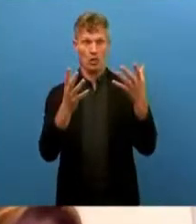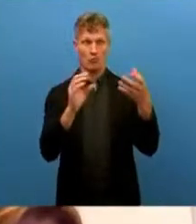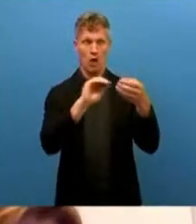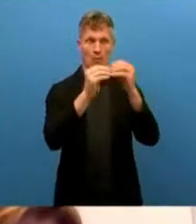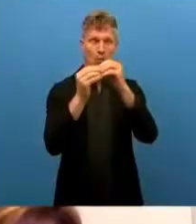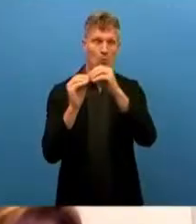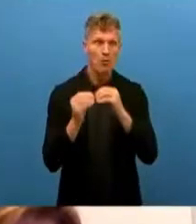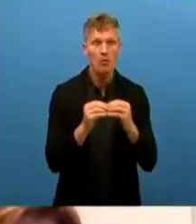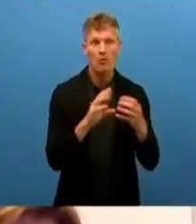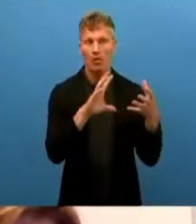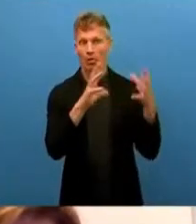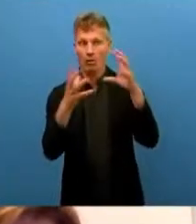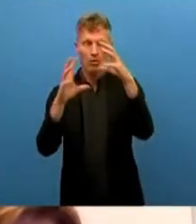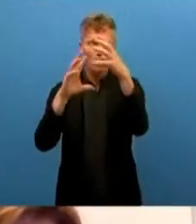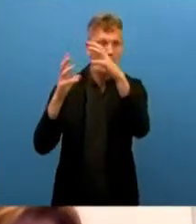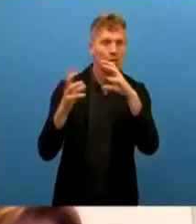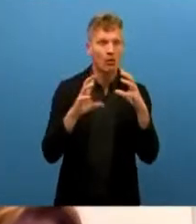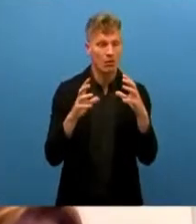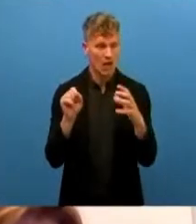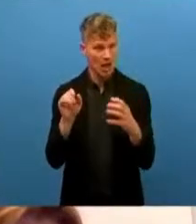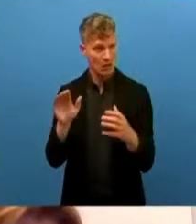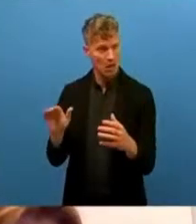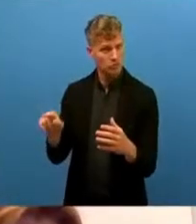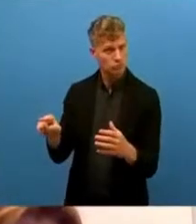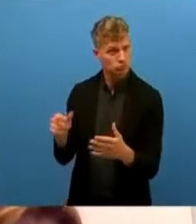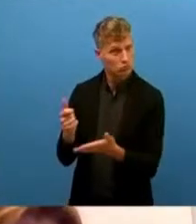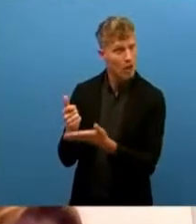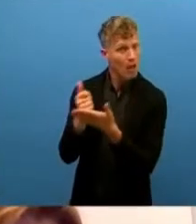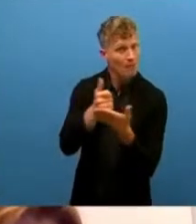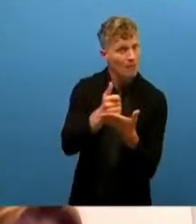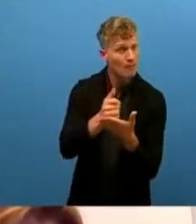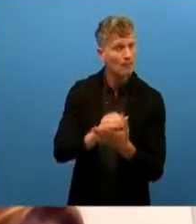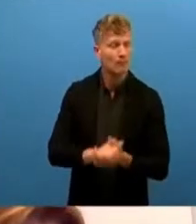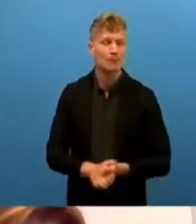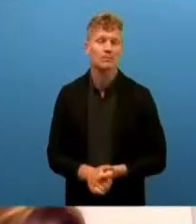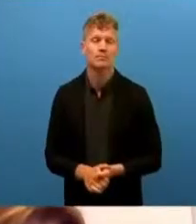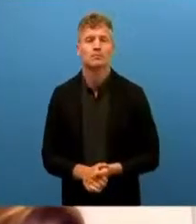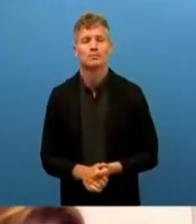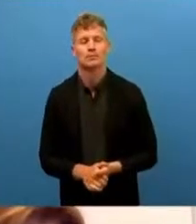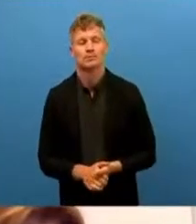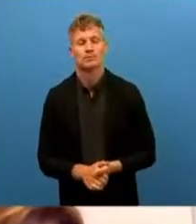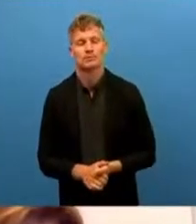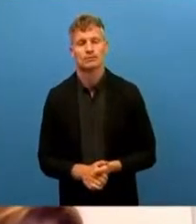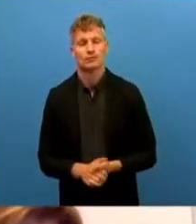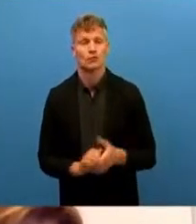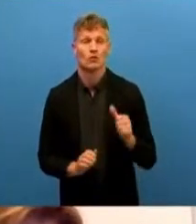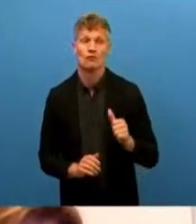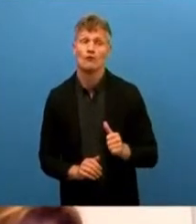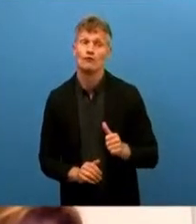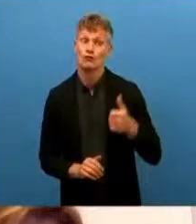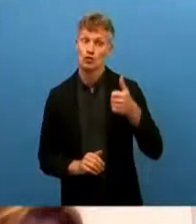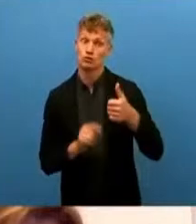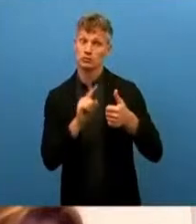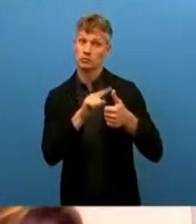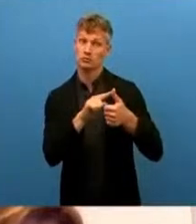And leverage the participation opportunities to, firstly, establish a